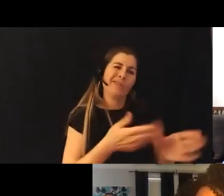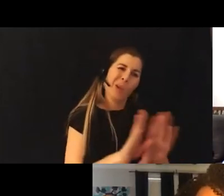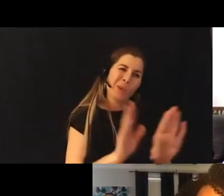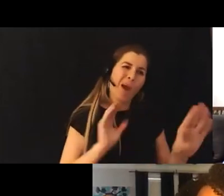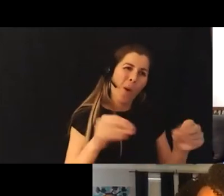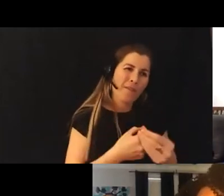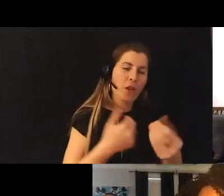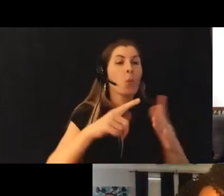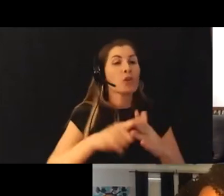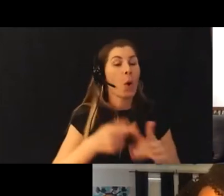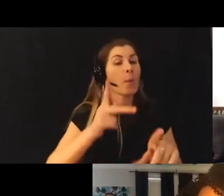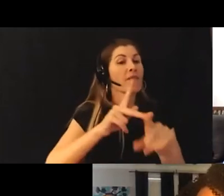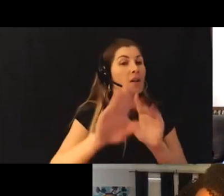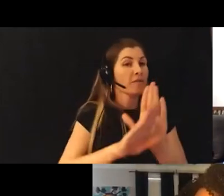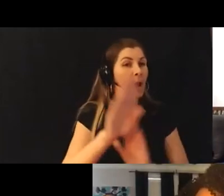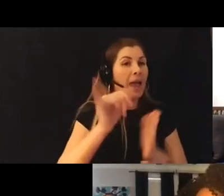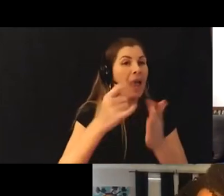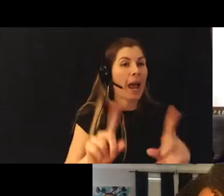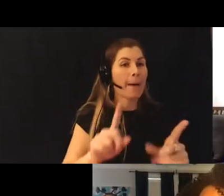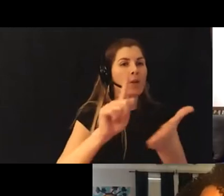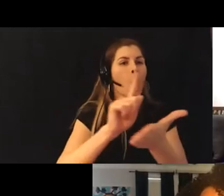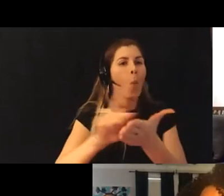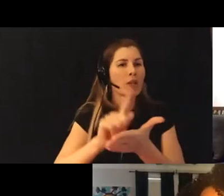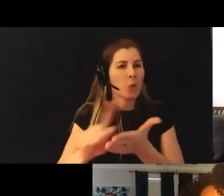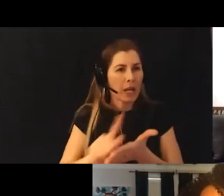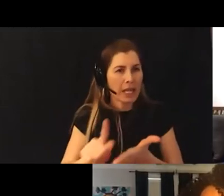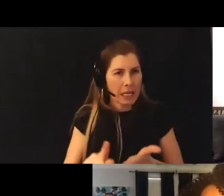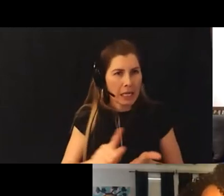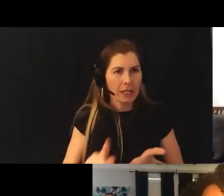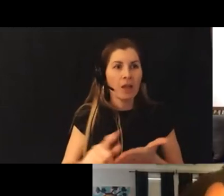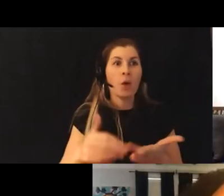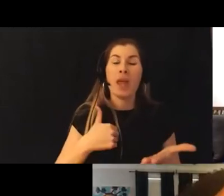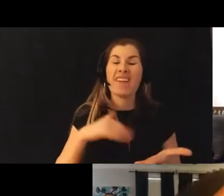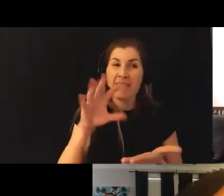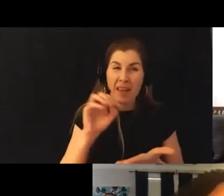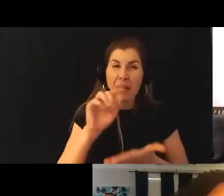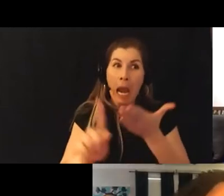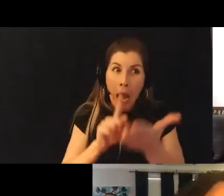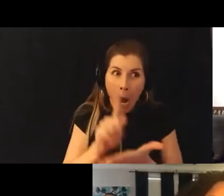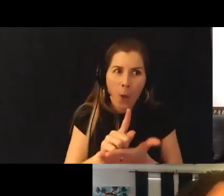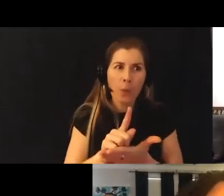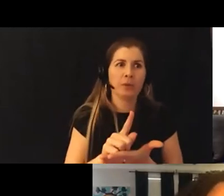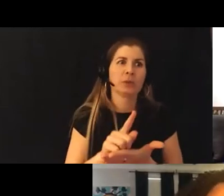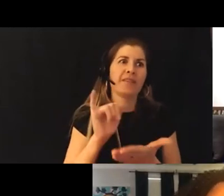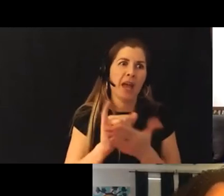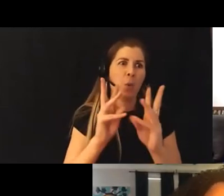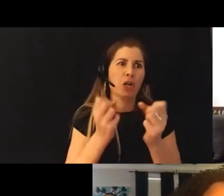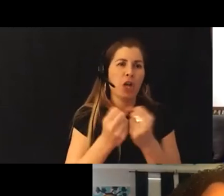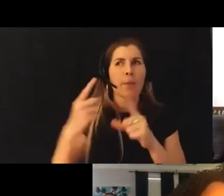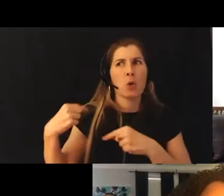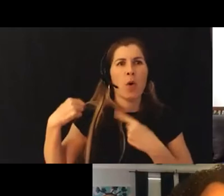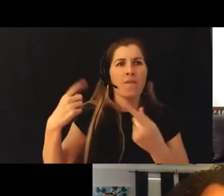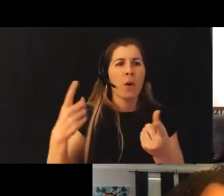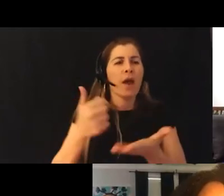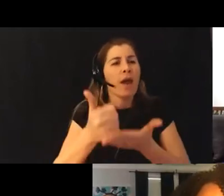development series that takes place at least once a week. We've produced over 50 hours of this programming so far. It's really looking at ways to keep us open, curious,